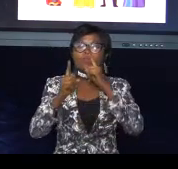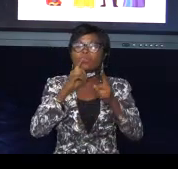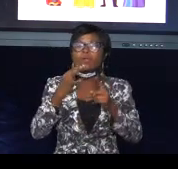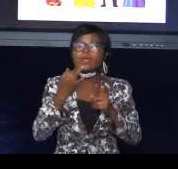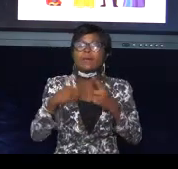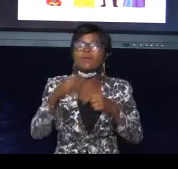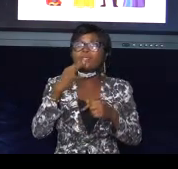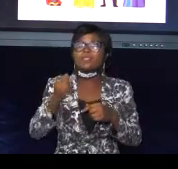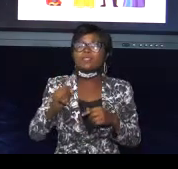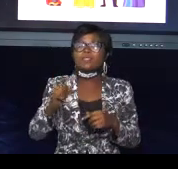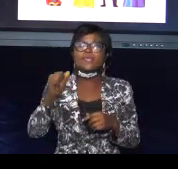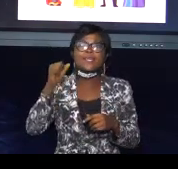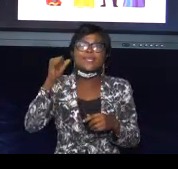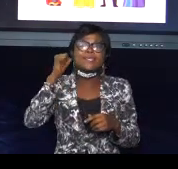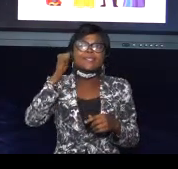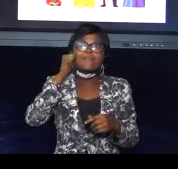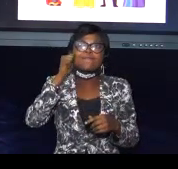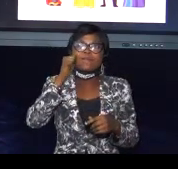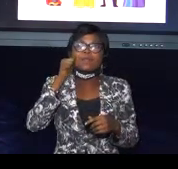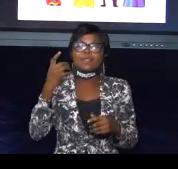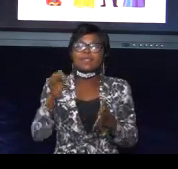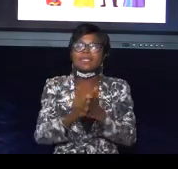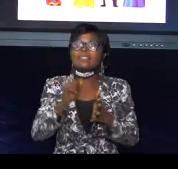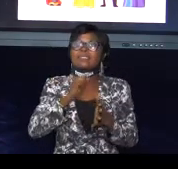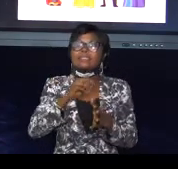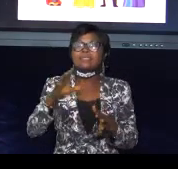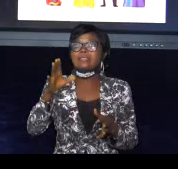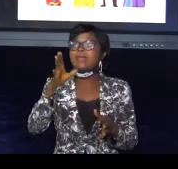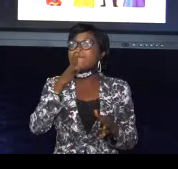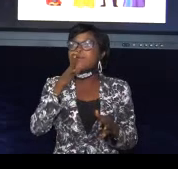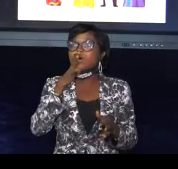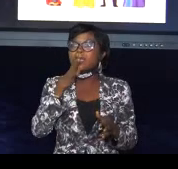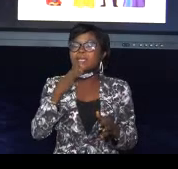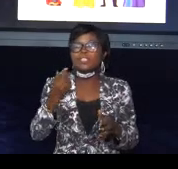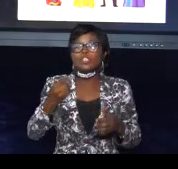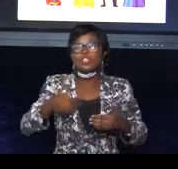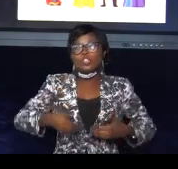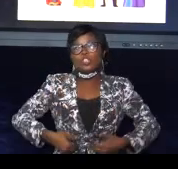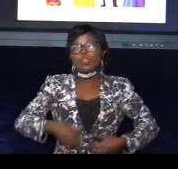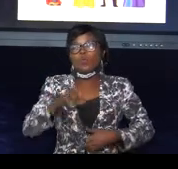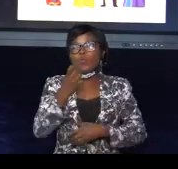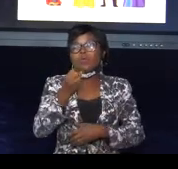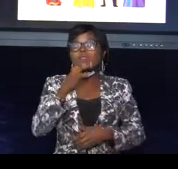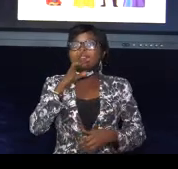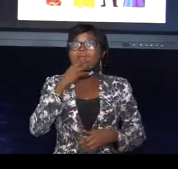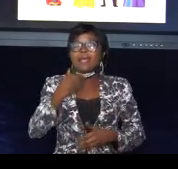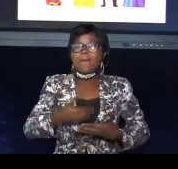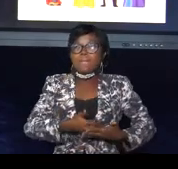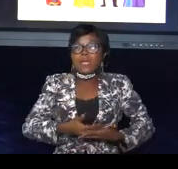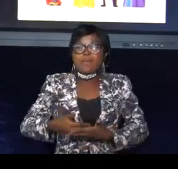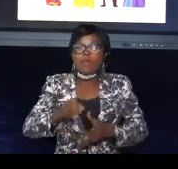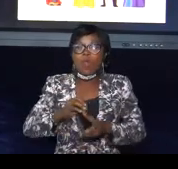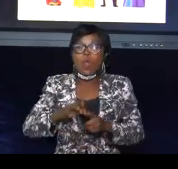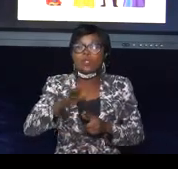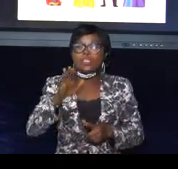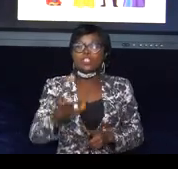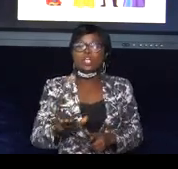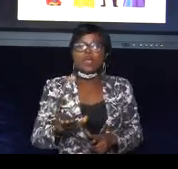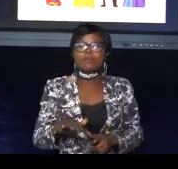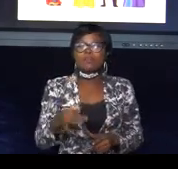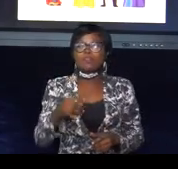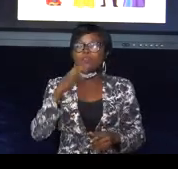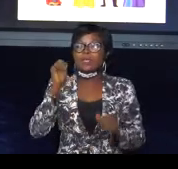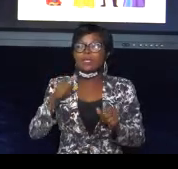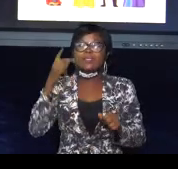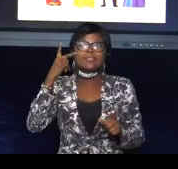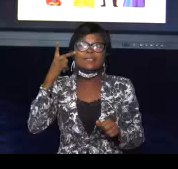female, what name do we give? That is the mother. And the young one, we call them either the baby or the child. You can